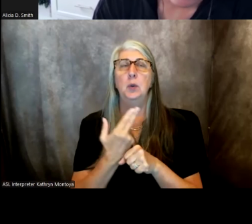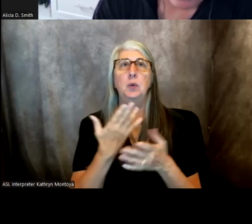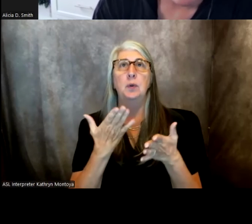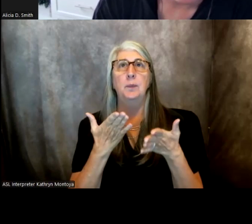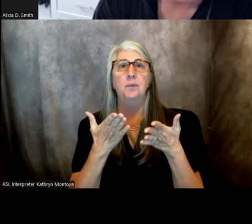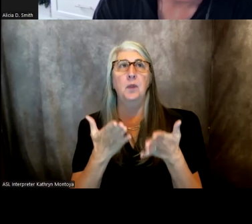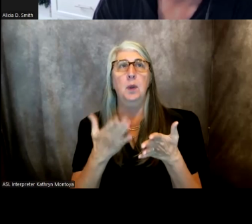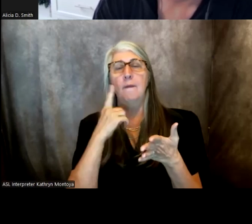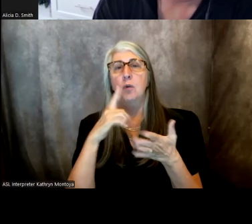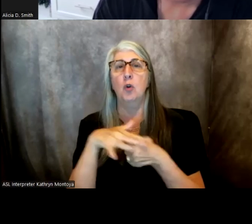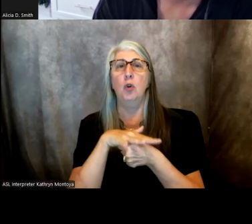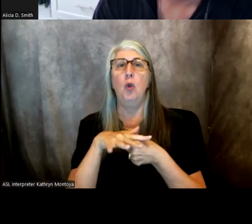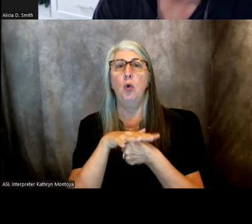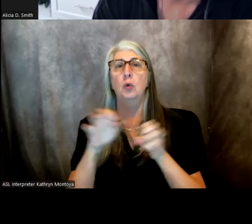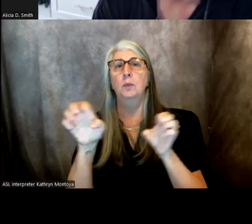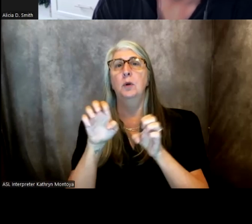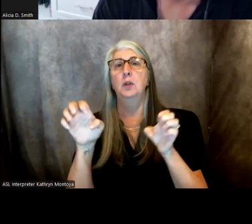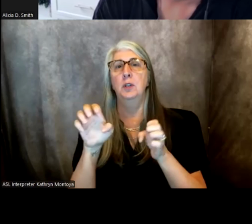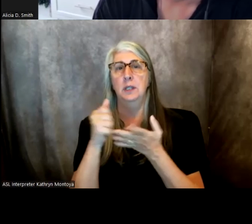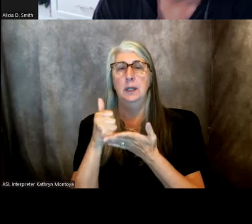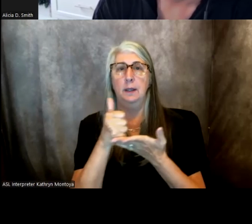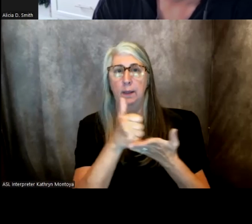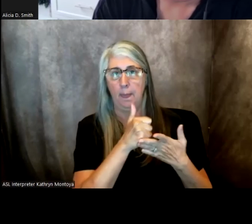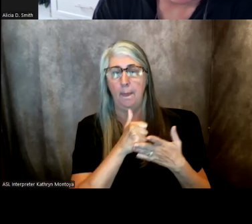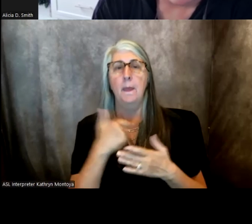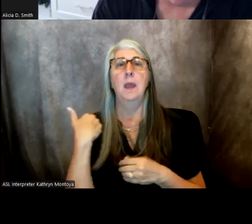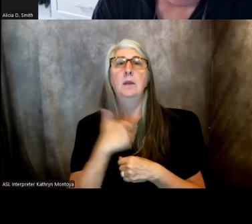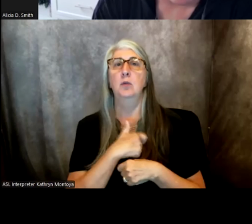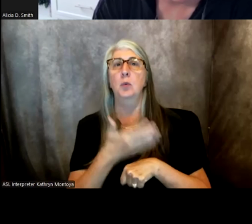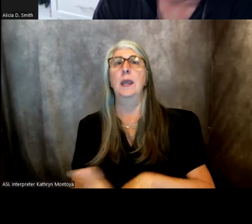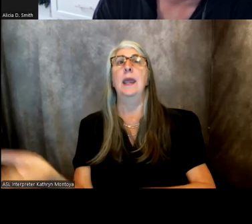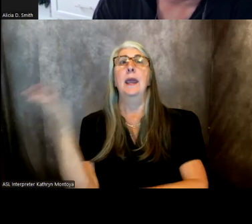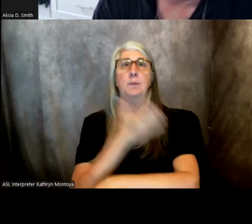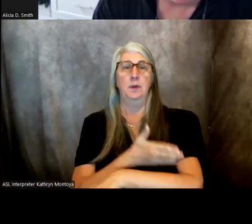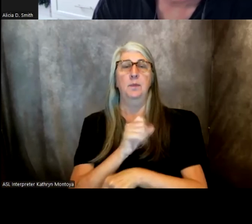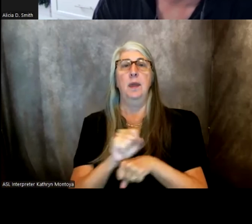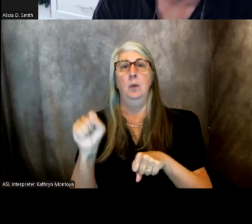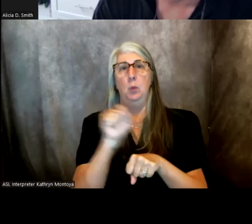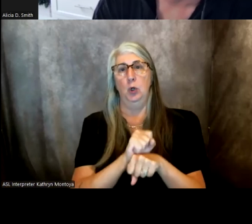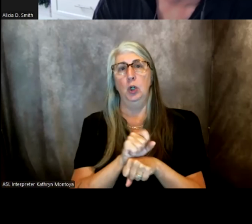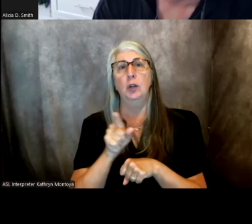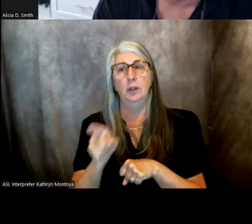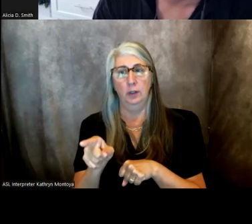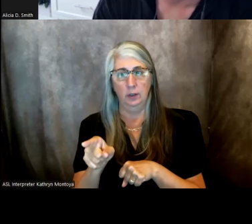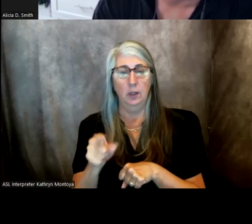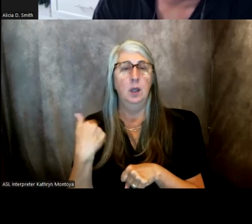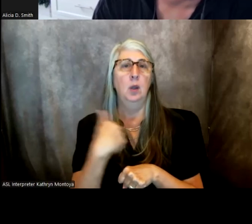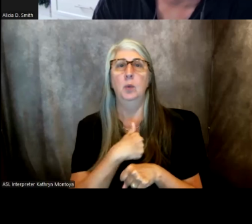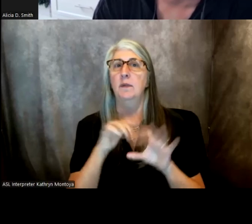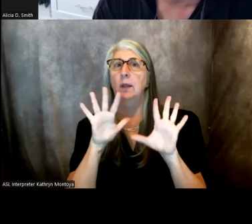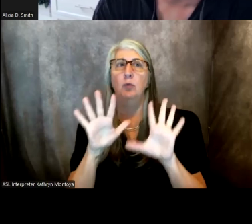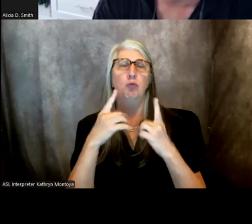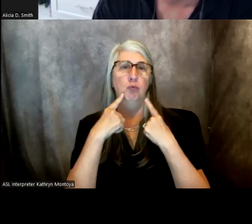we've significantly amped up how we conduct that work and had some great success